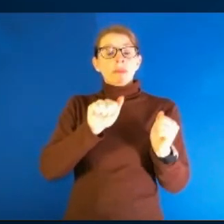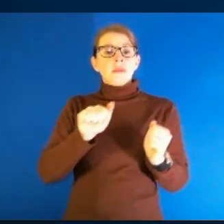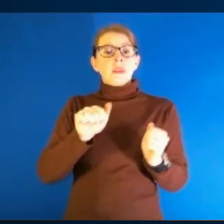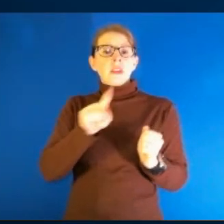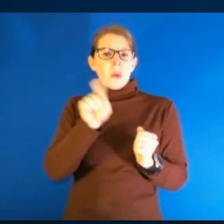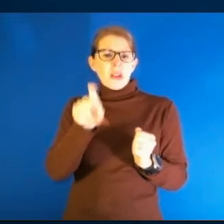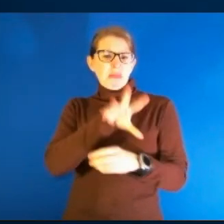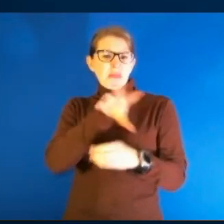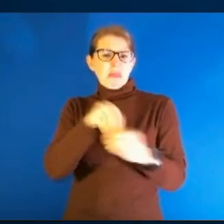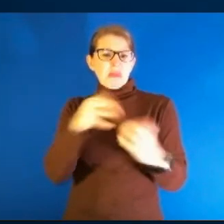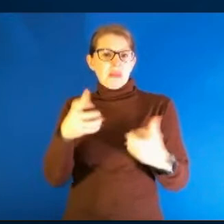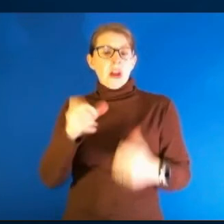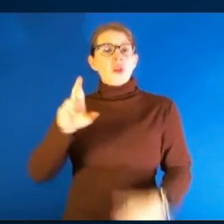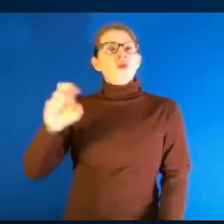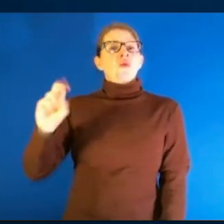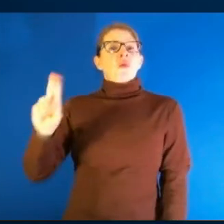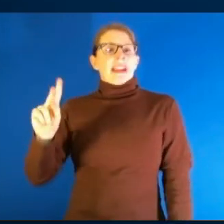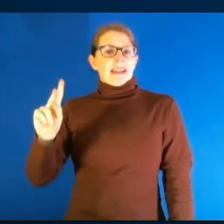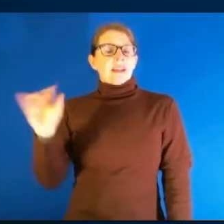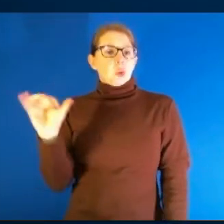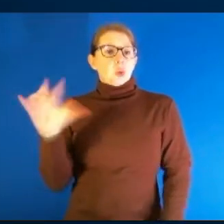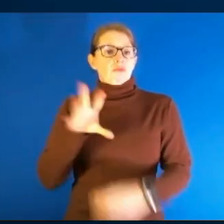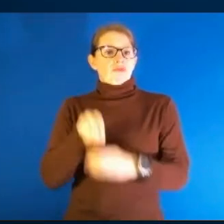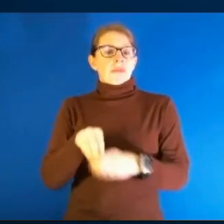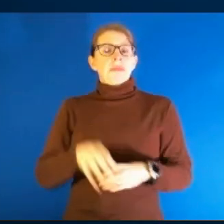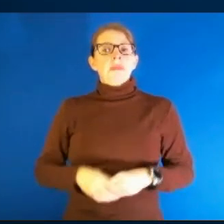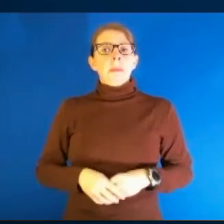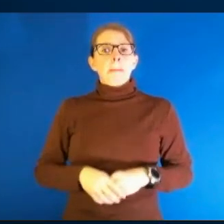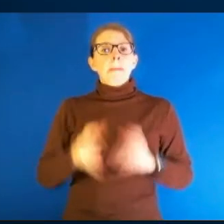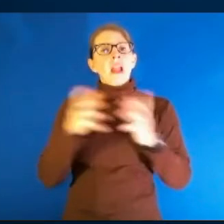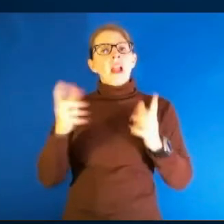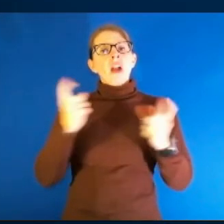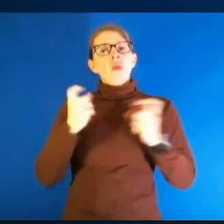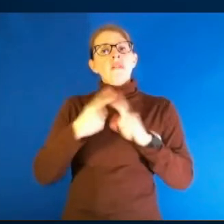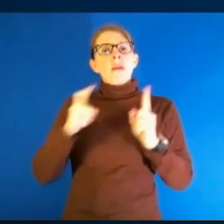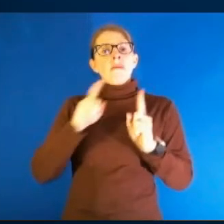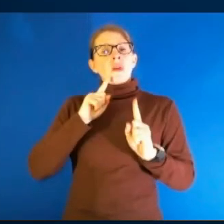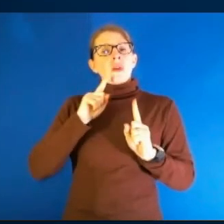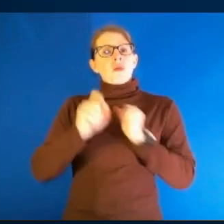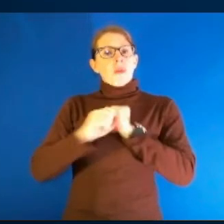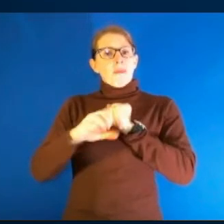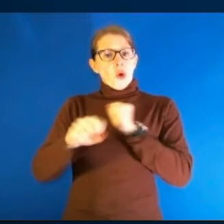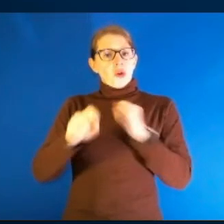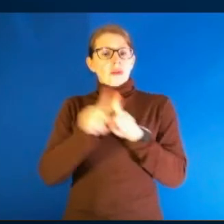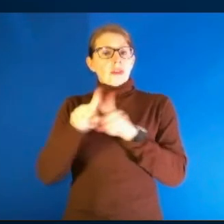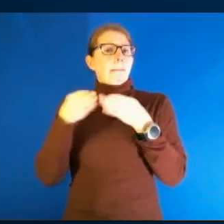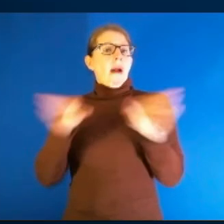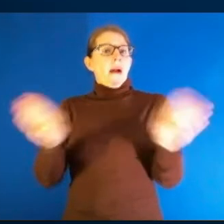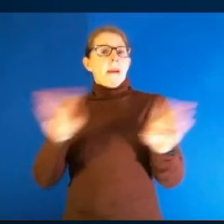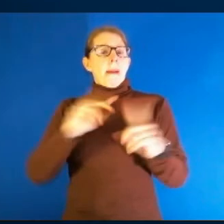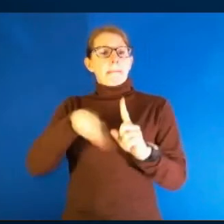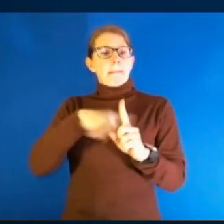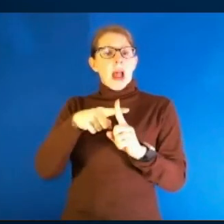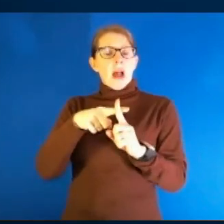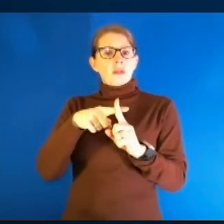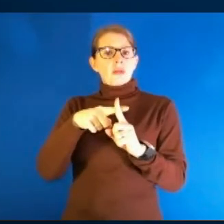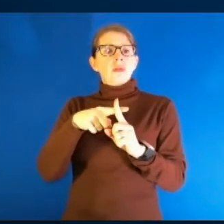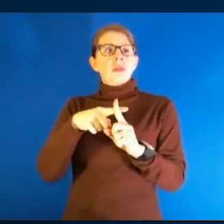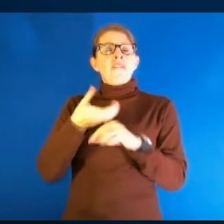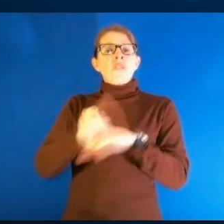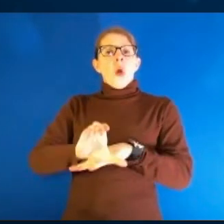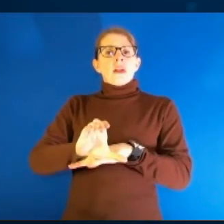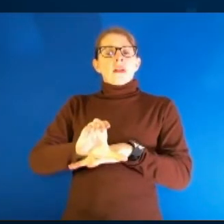and bring Rick in as well. We've had a lot of questions from reporters and also the public about ongoing efforts to force physicians to